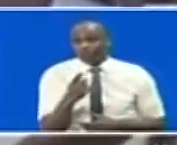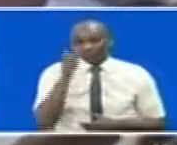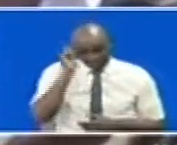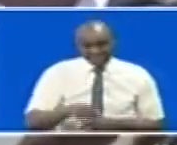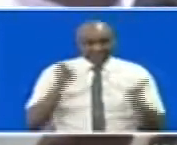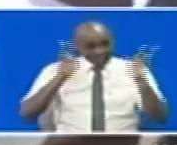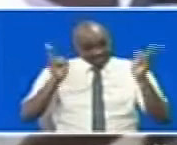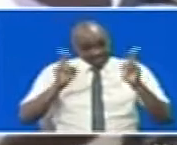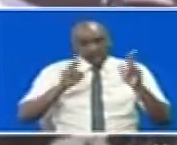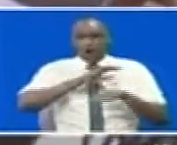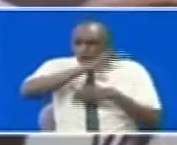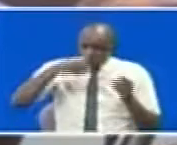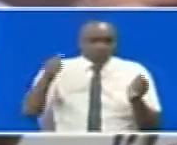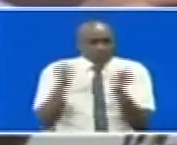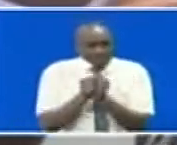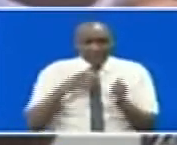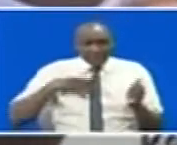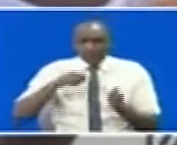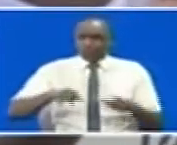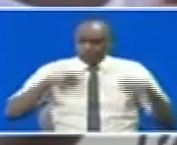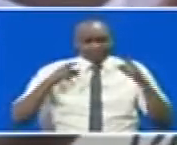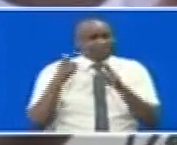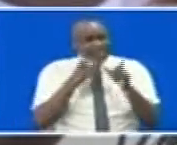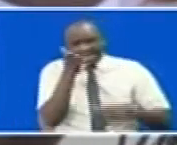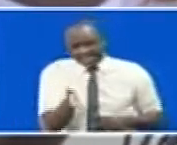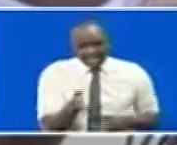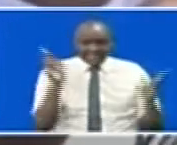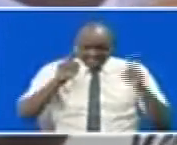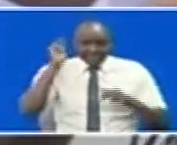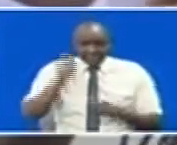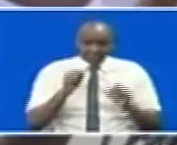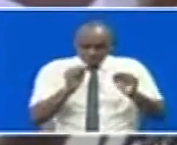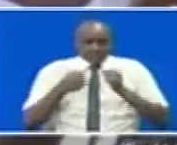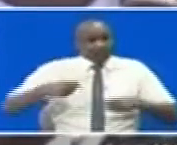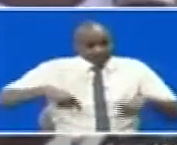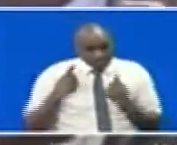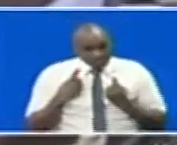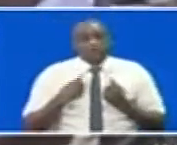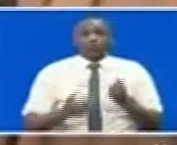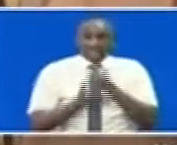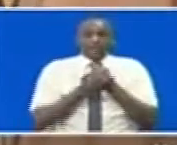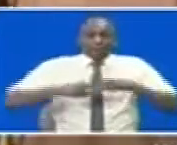tayari sote kama wakaji wa Mandera, tujiokoe na